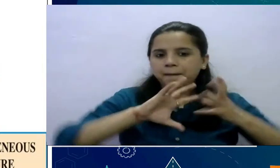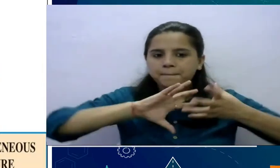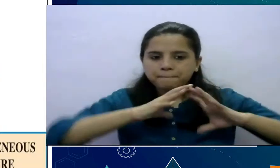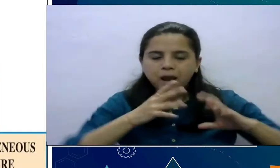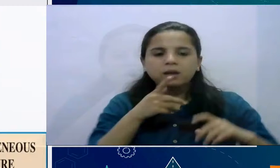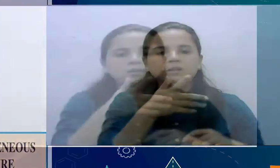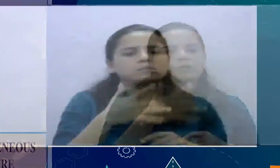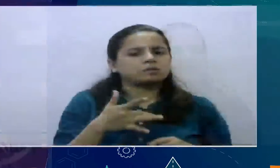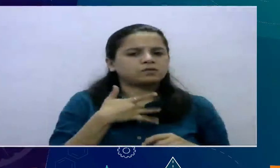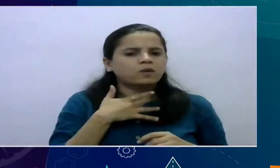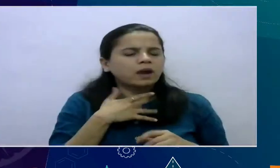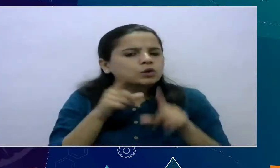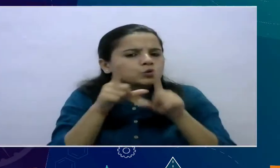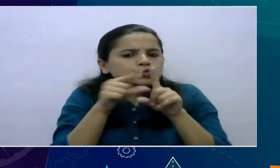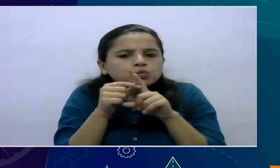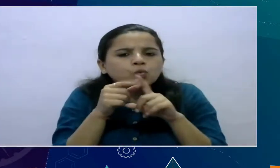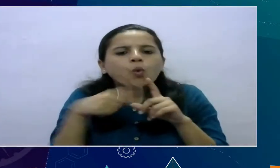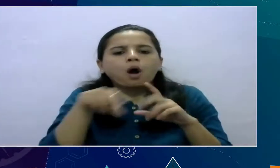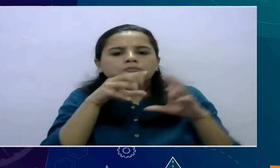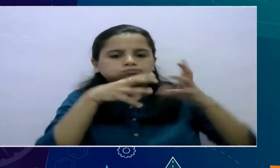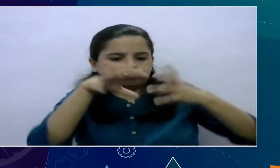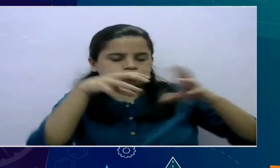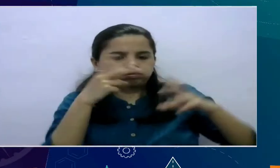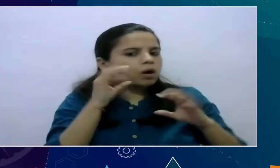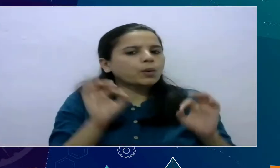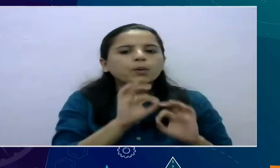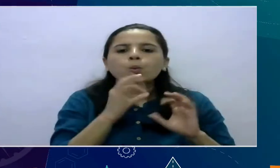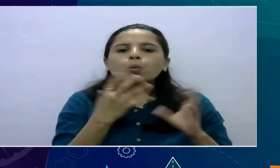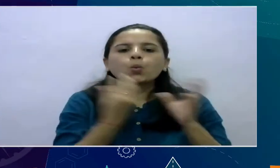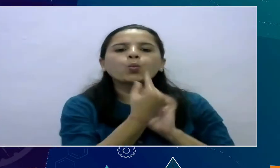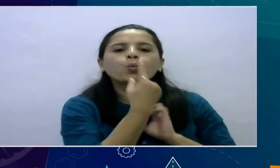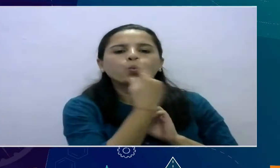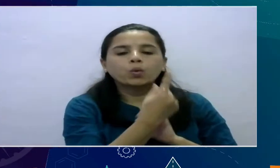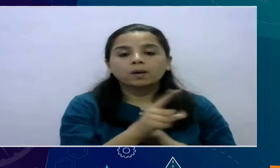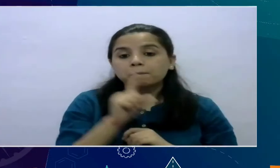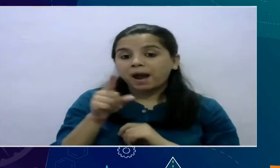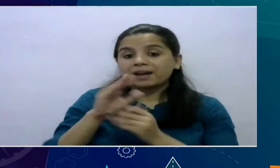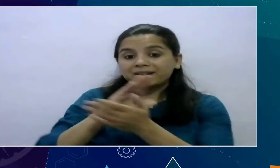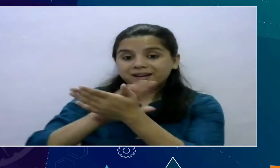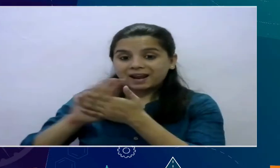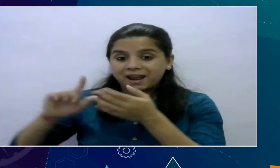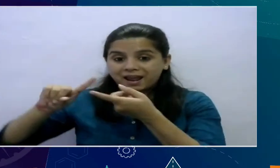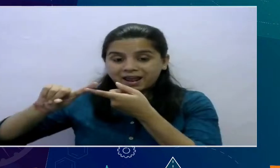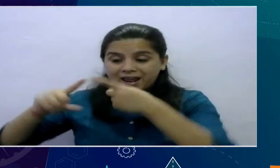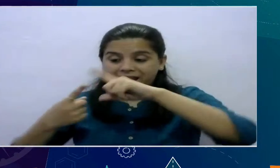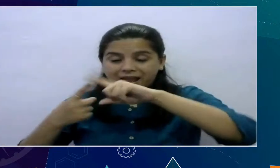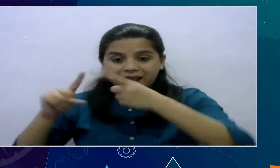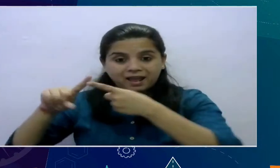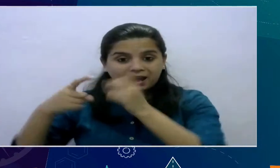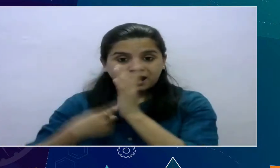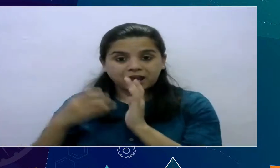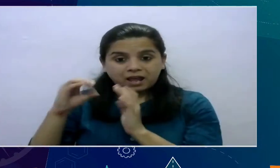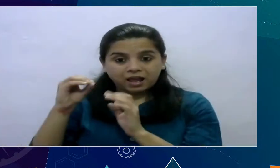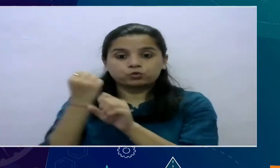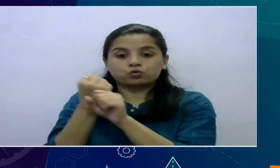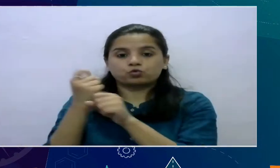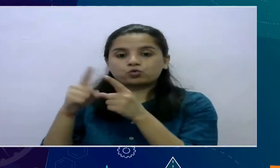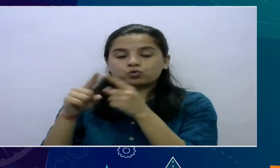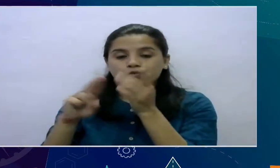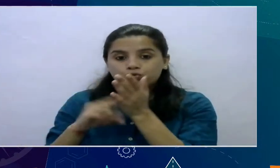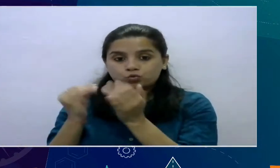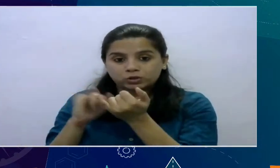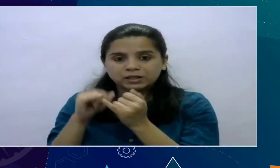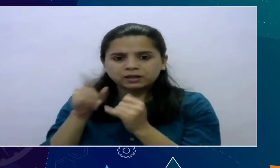are uniformly distributed. But in heterogeneous mixture, the components are